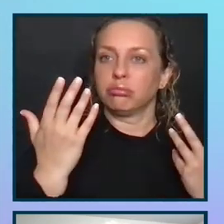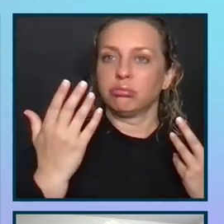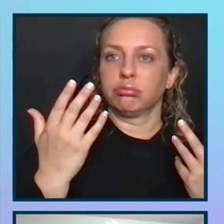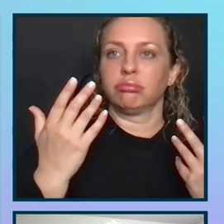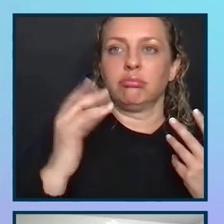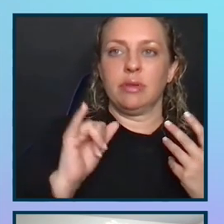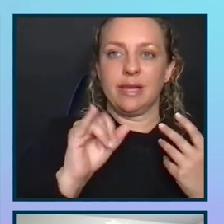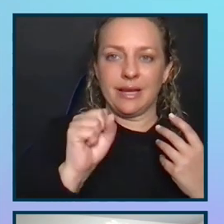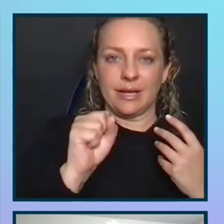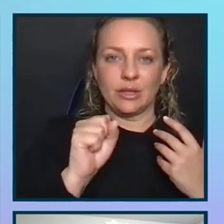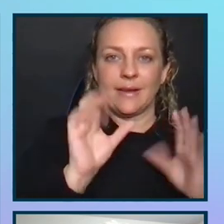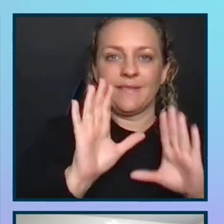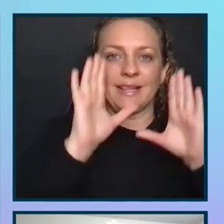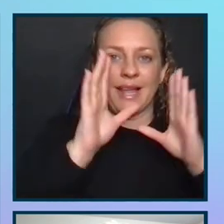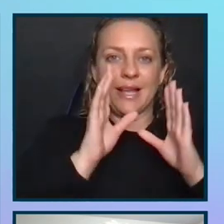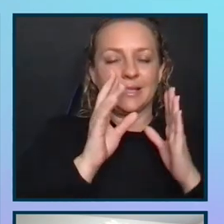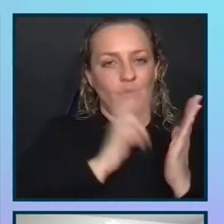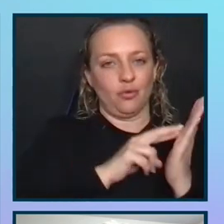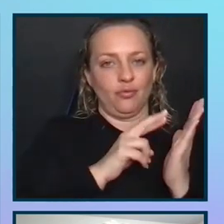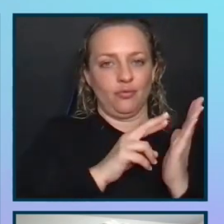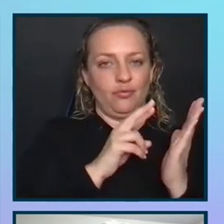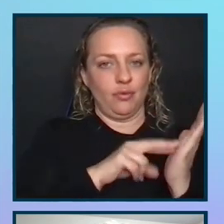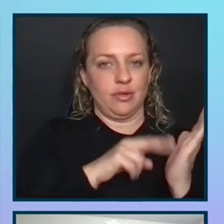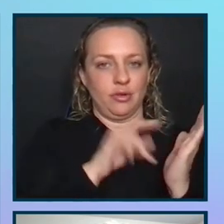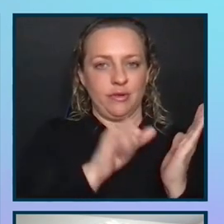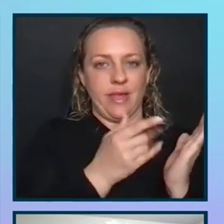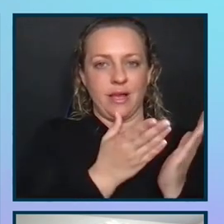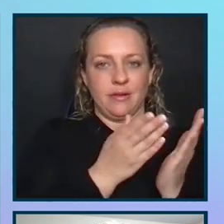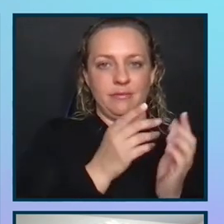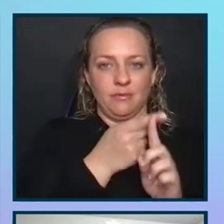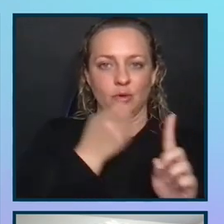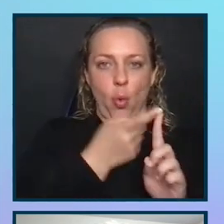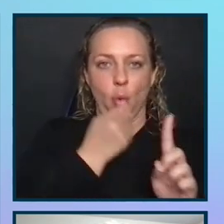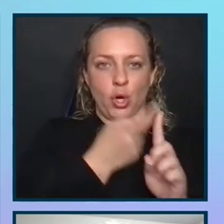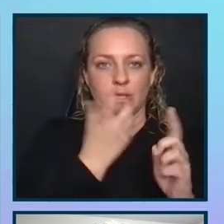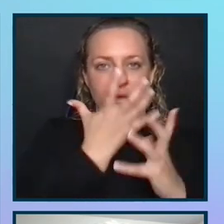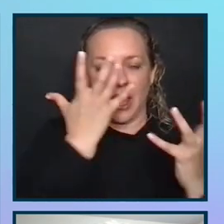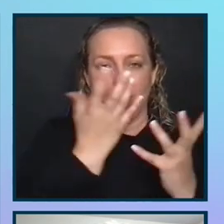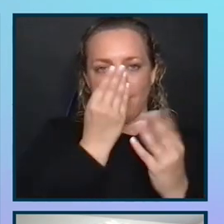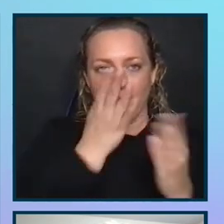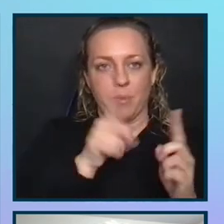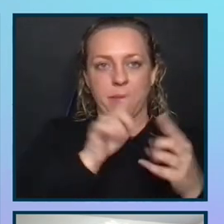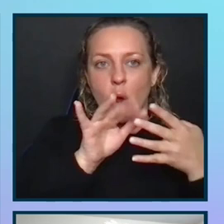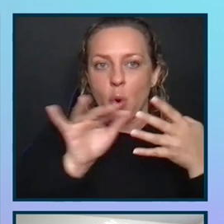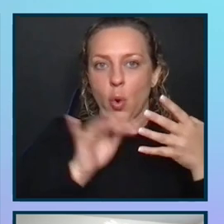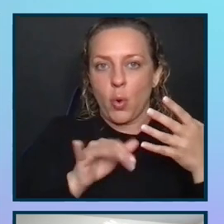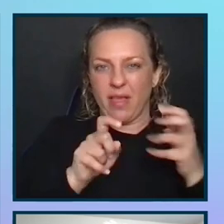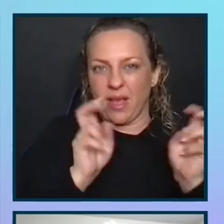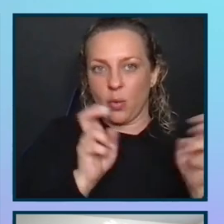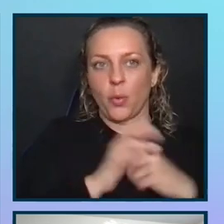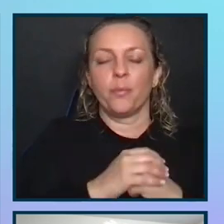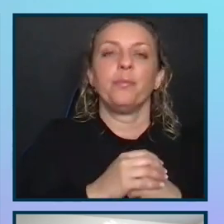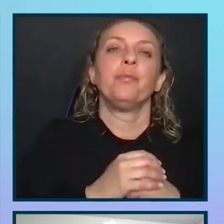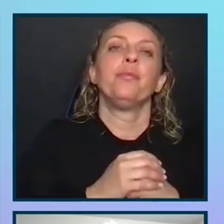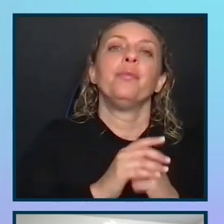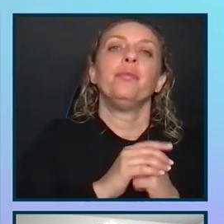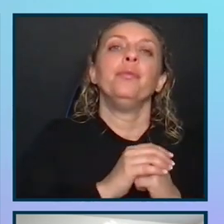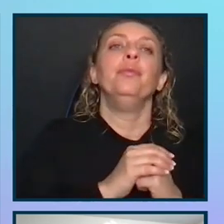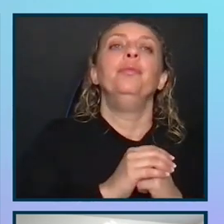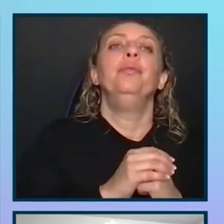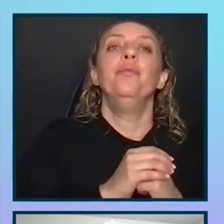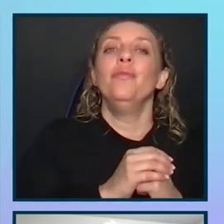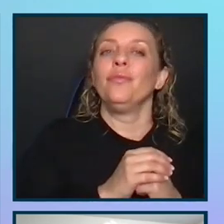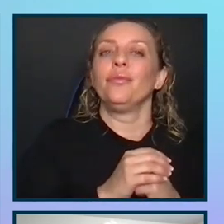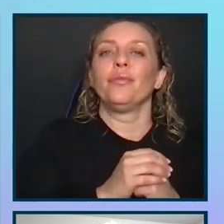a fantastic resource which has a lot of information, including that quote. What do overlays